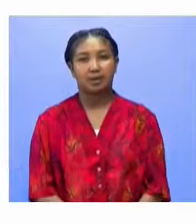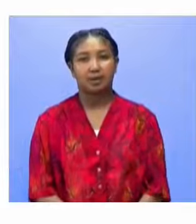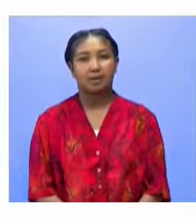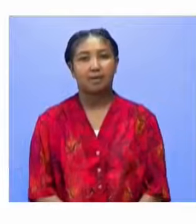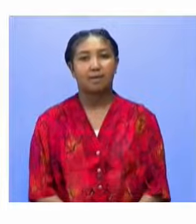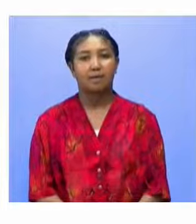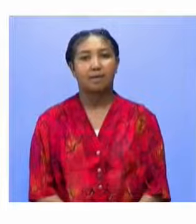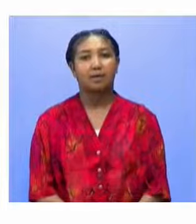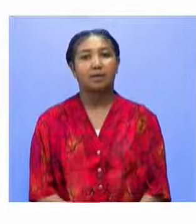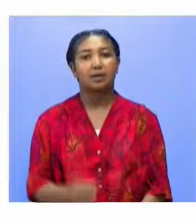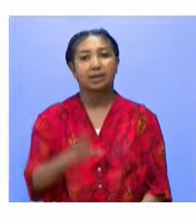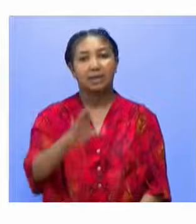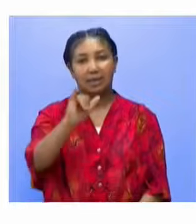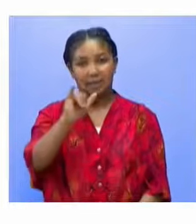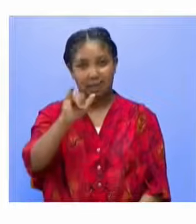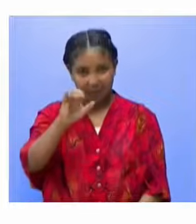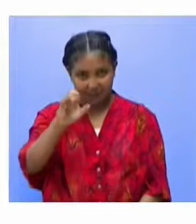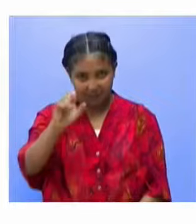yet,